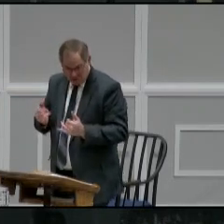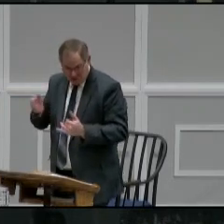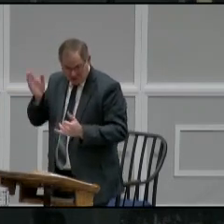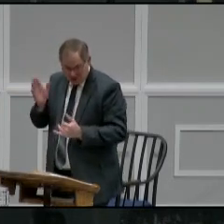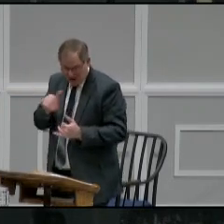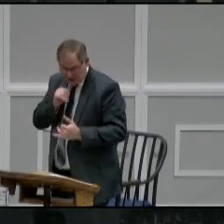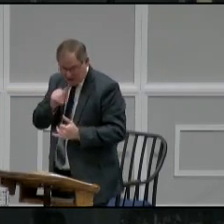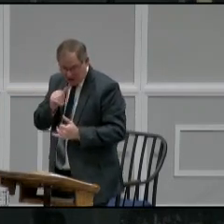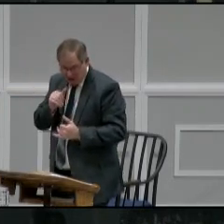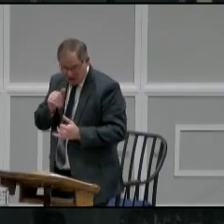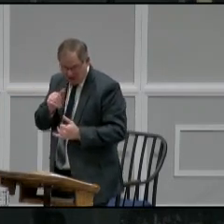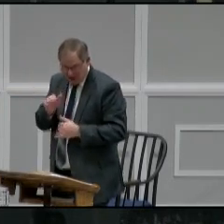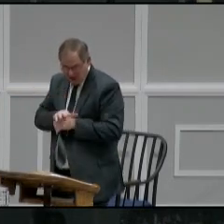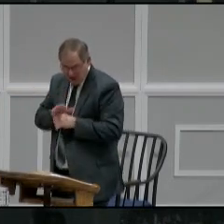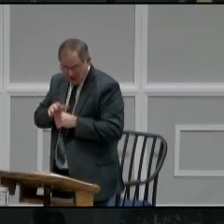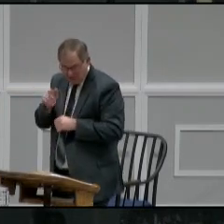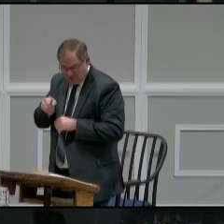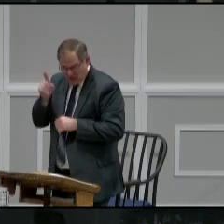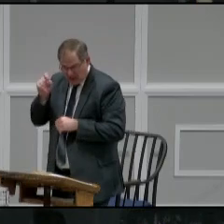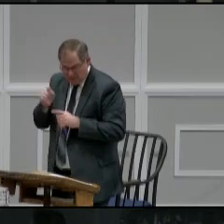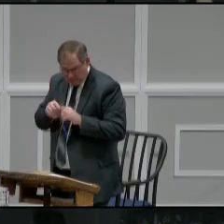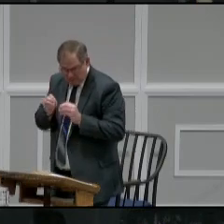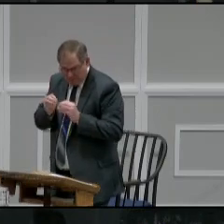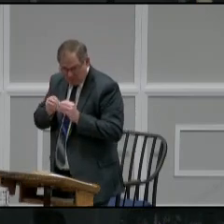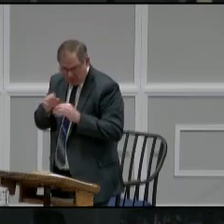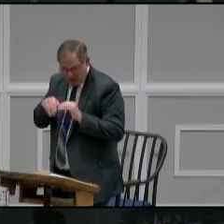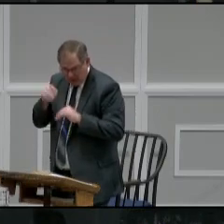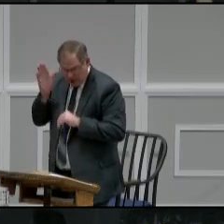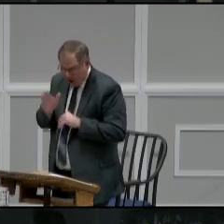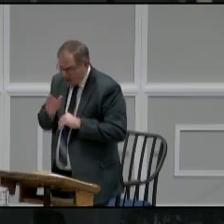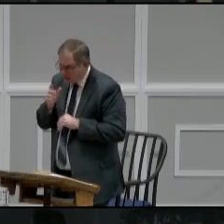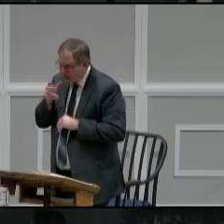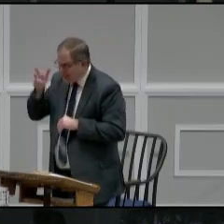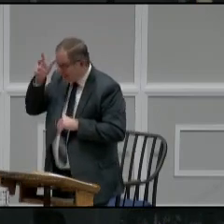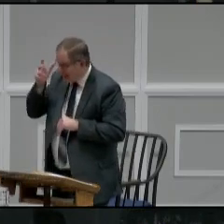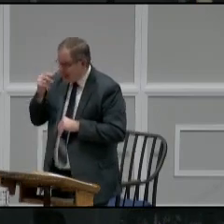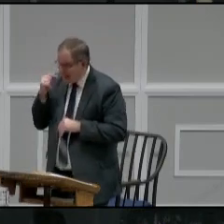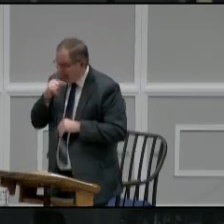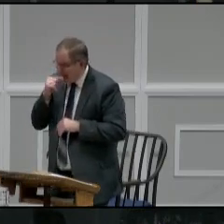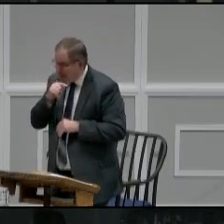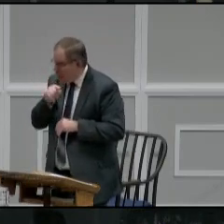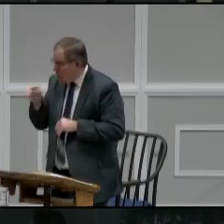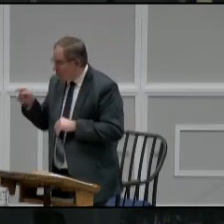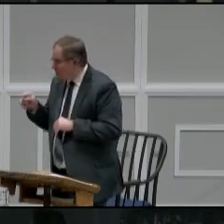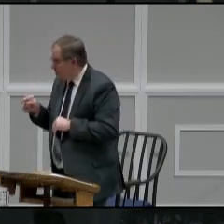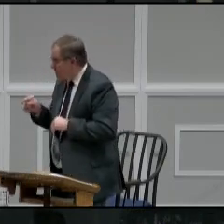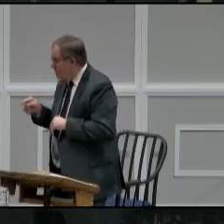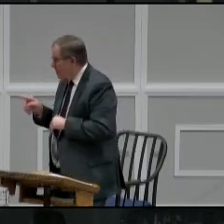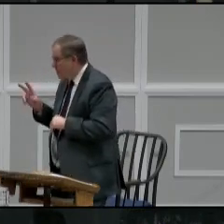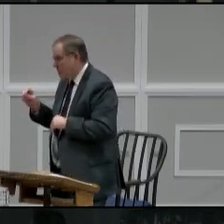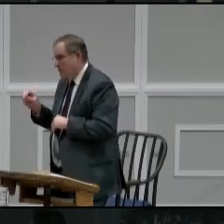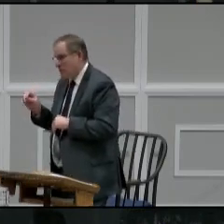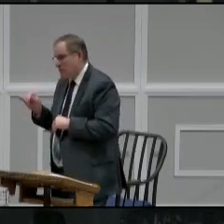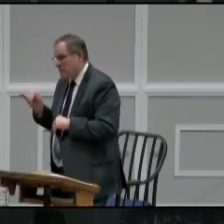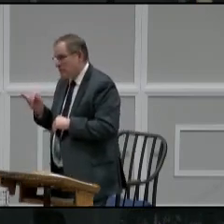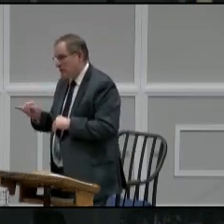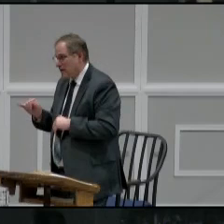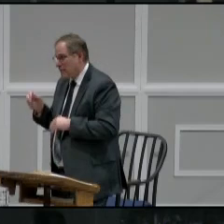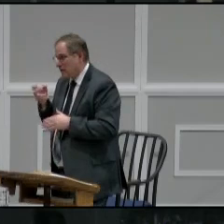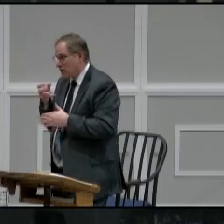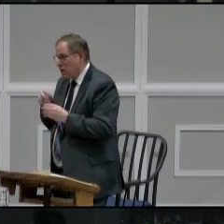God's not quite enough. You need a little something to supplement God when it comes to satisfying your soul. Oh, no. Listen to me. There's a